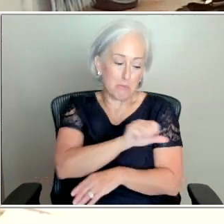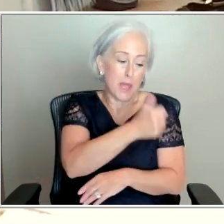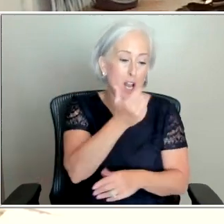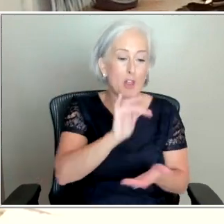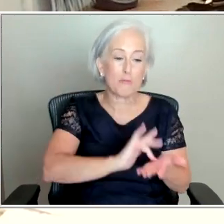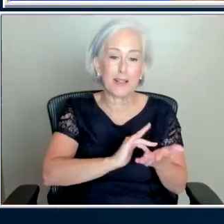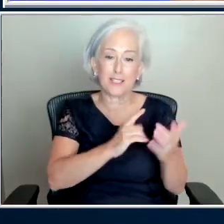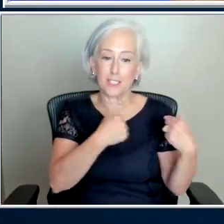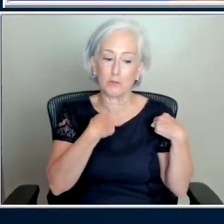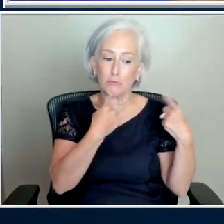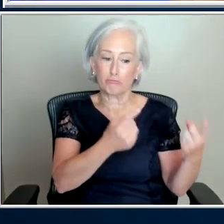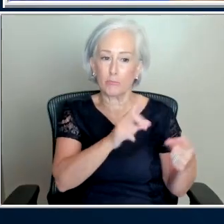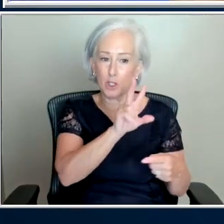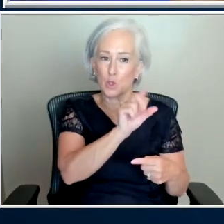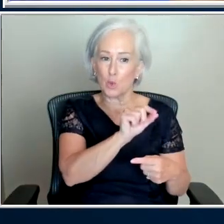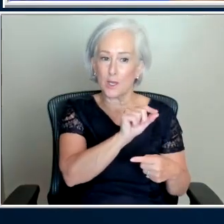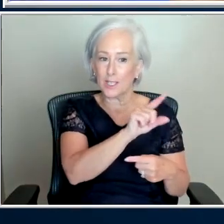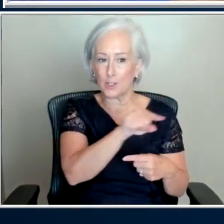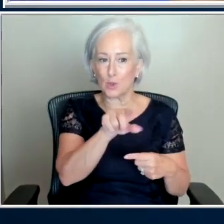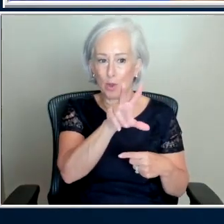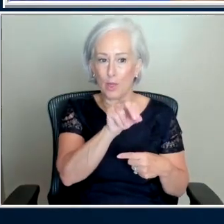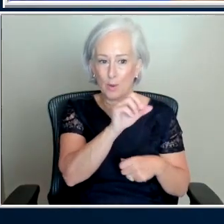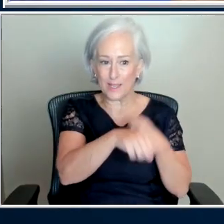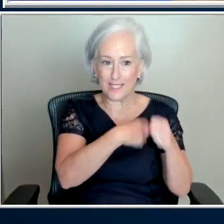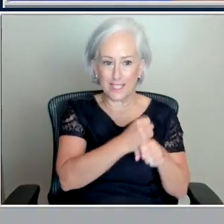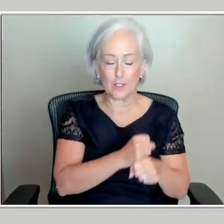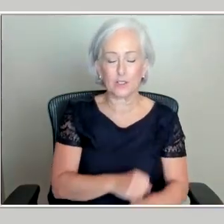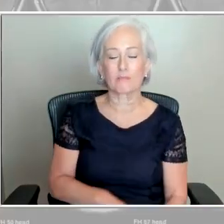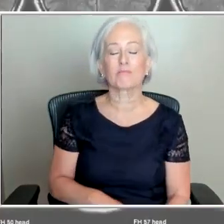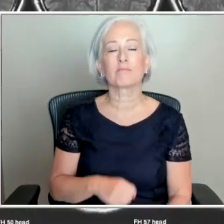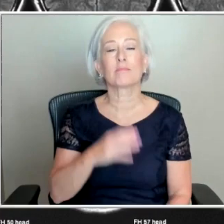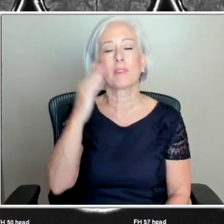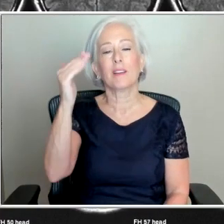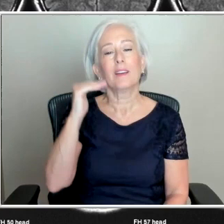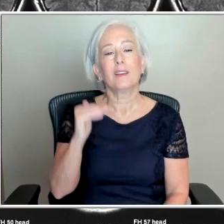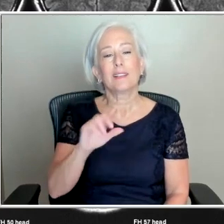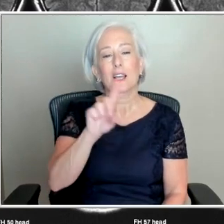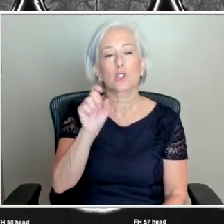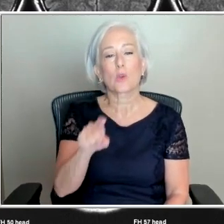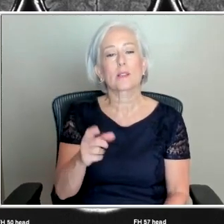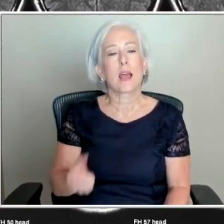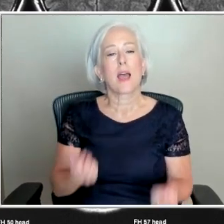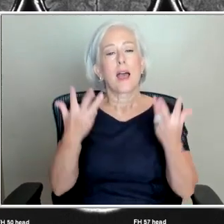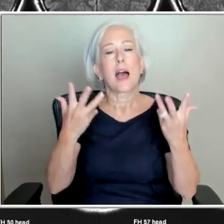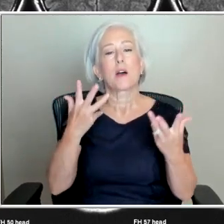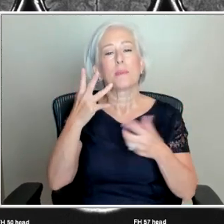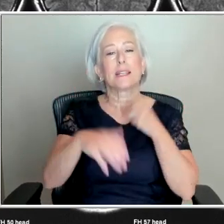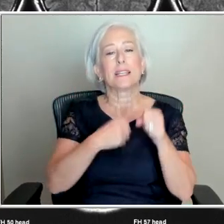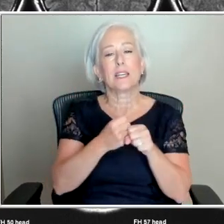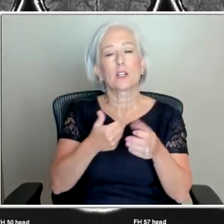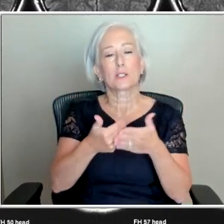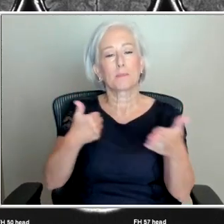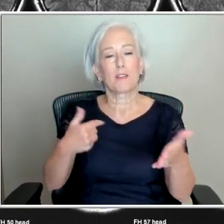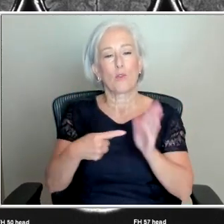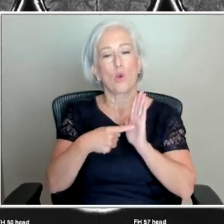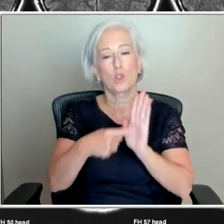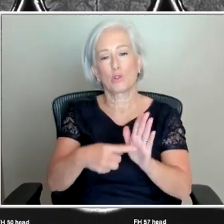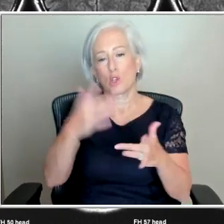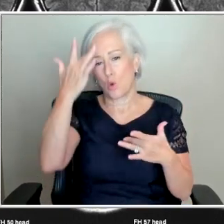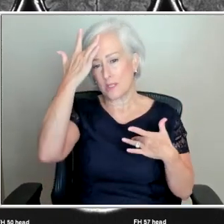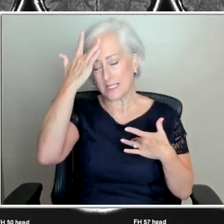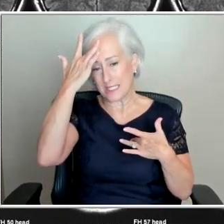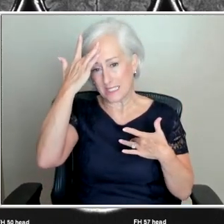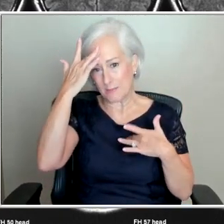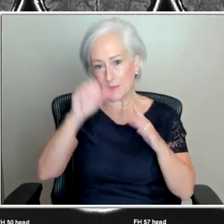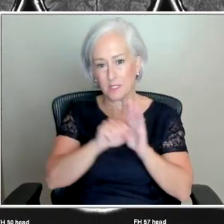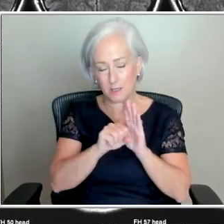So, Dr. Burns, Rosie asked, how many years before you start showing symptoms of plaque buildup before it can be seen